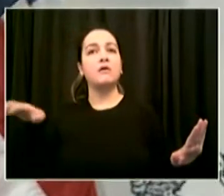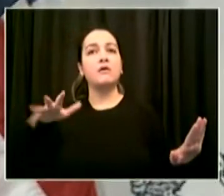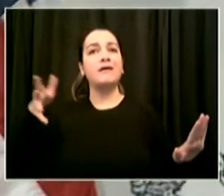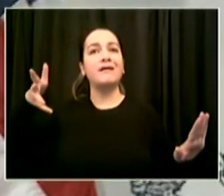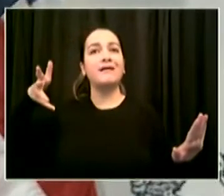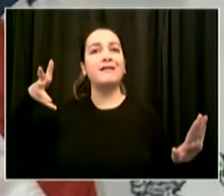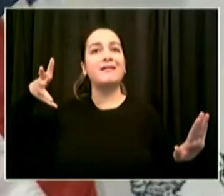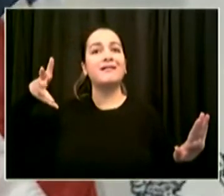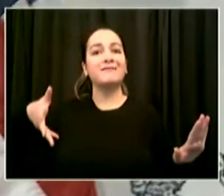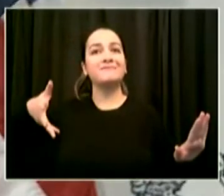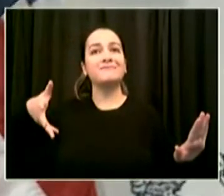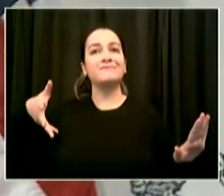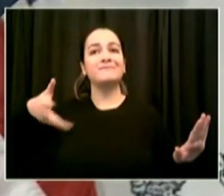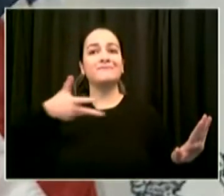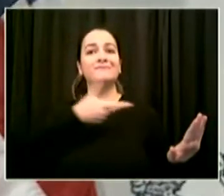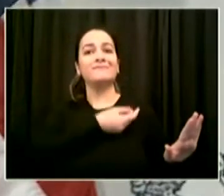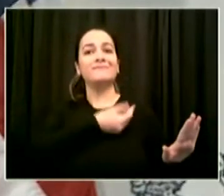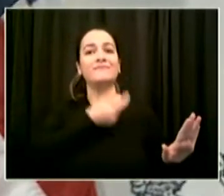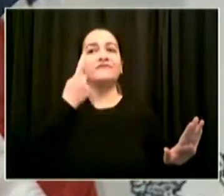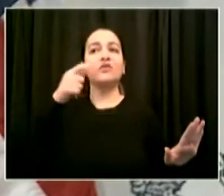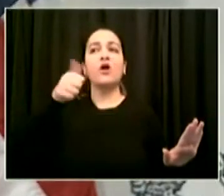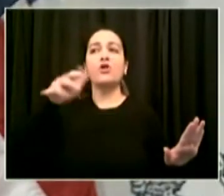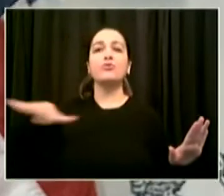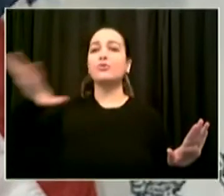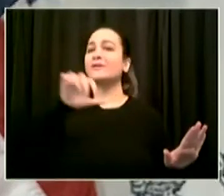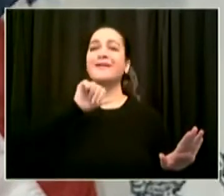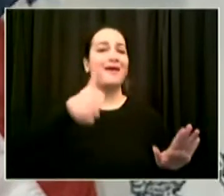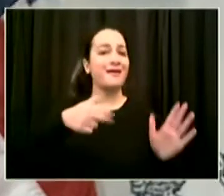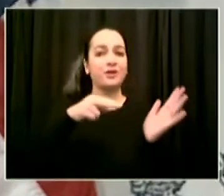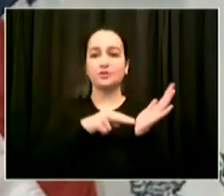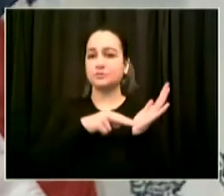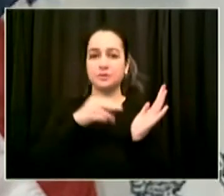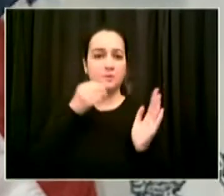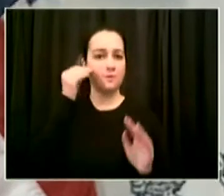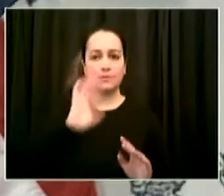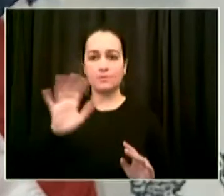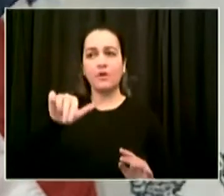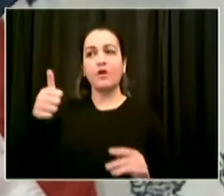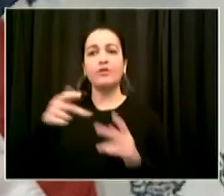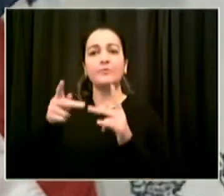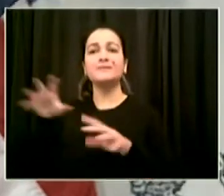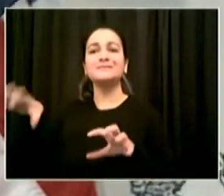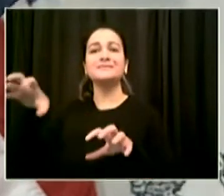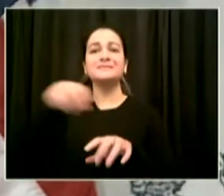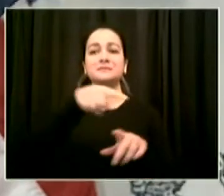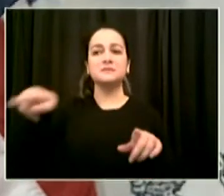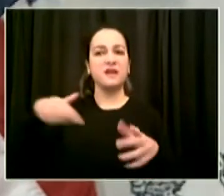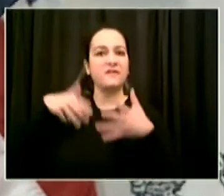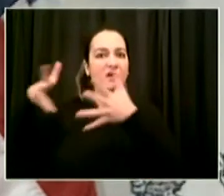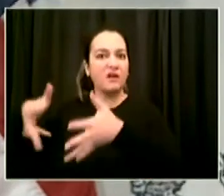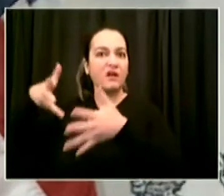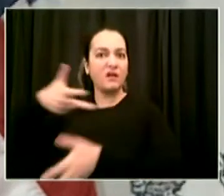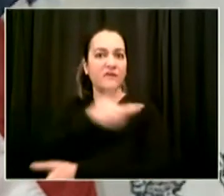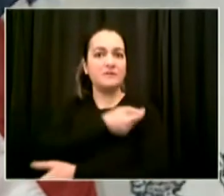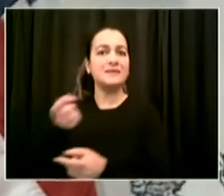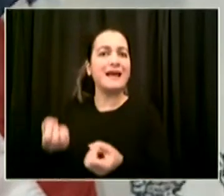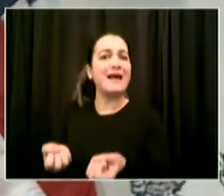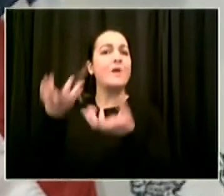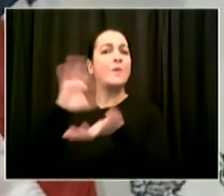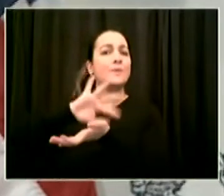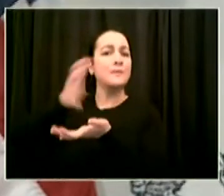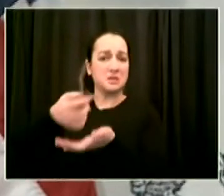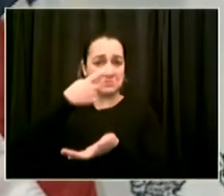seen reporting that there are wait lists at your Worth Street site and people get last minute calls. So what we're trying to get at here is, even